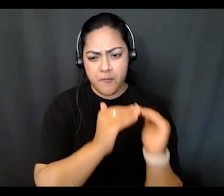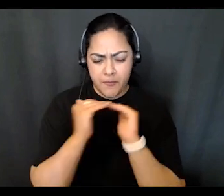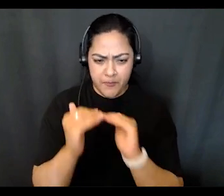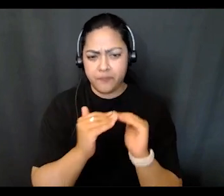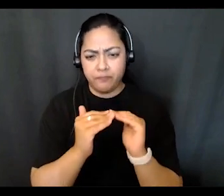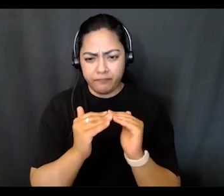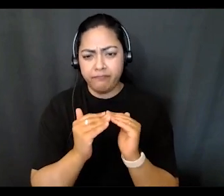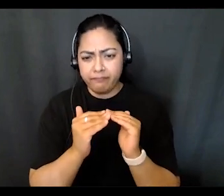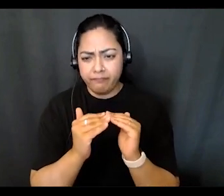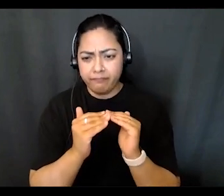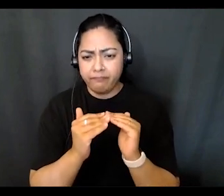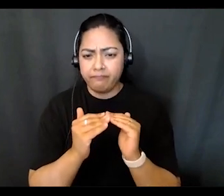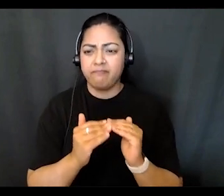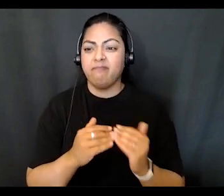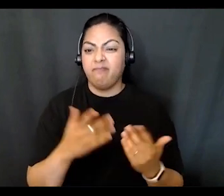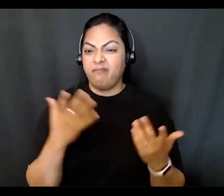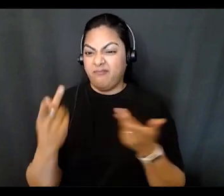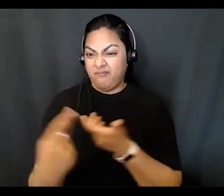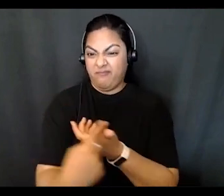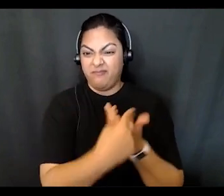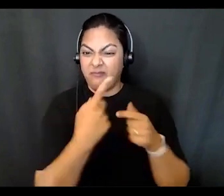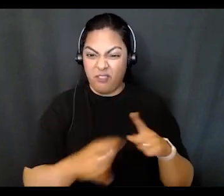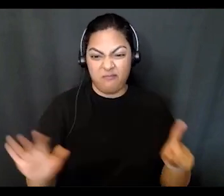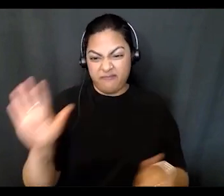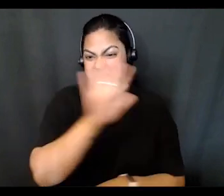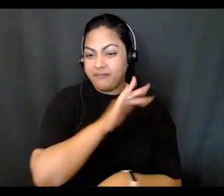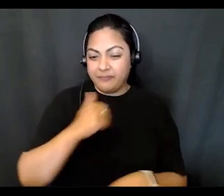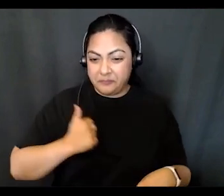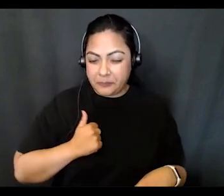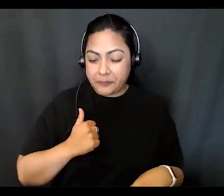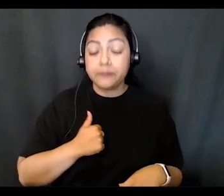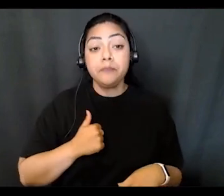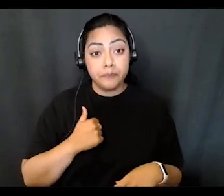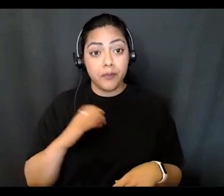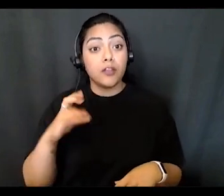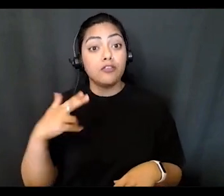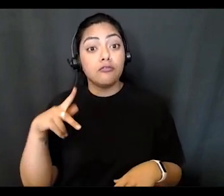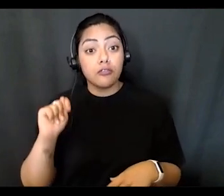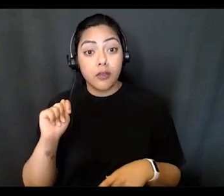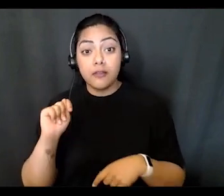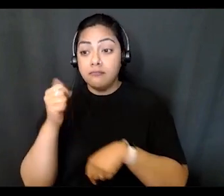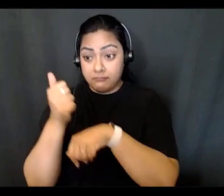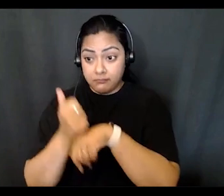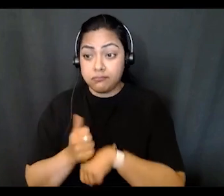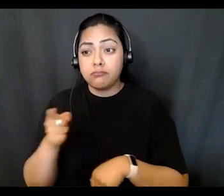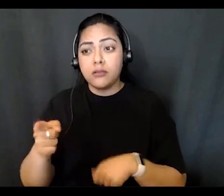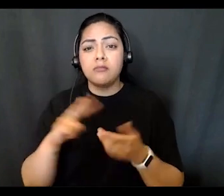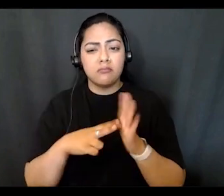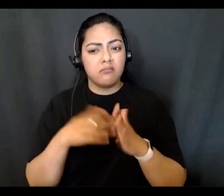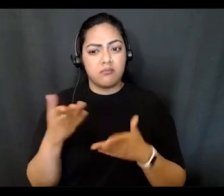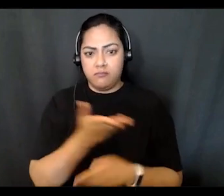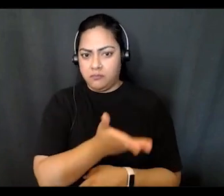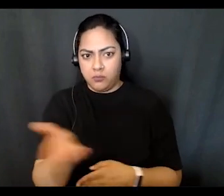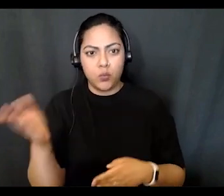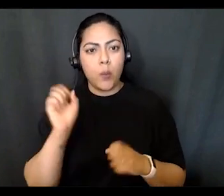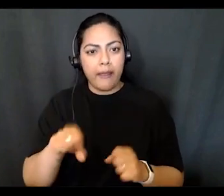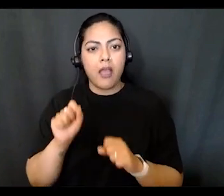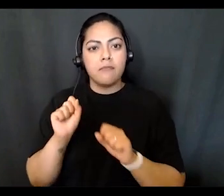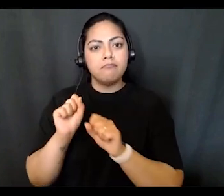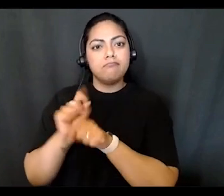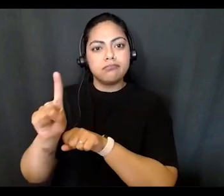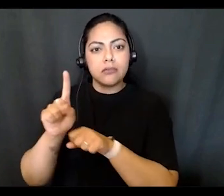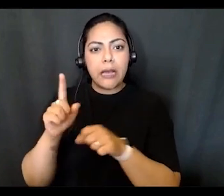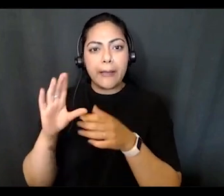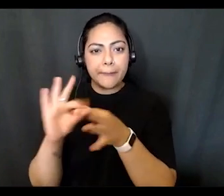coast. For today's session, you will note that the chat box has been set up to allow all participants to chat with our